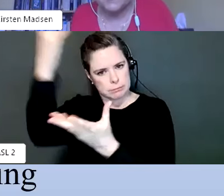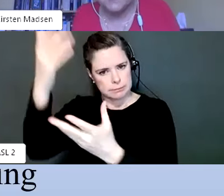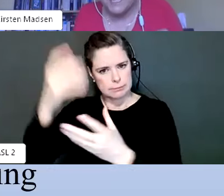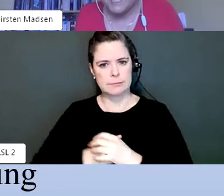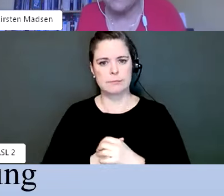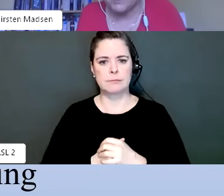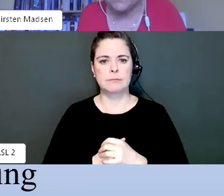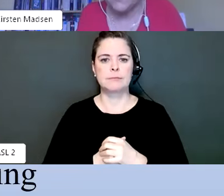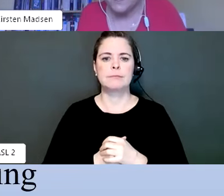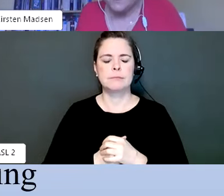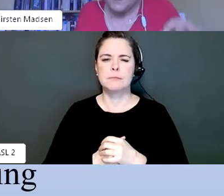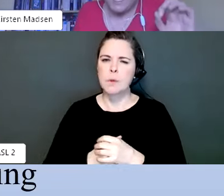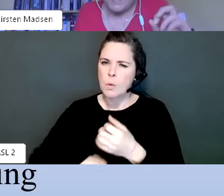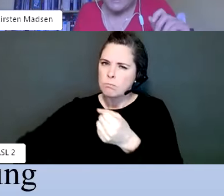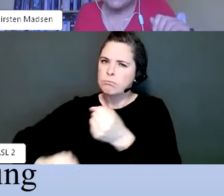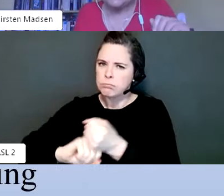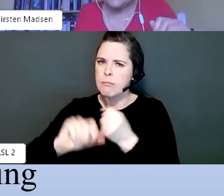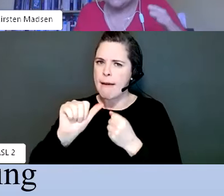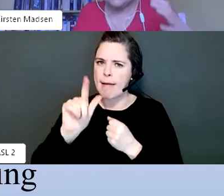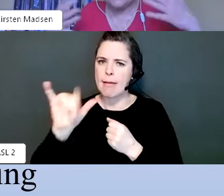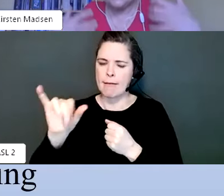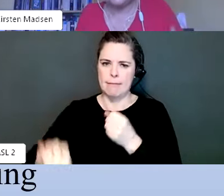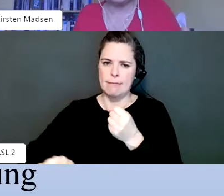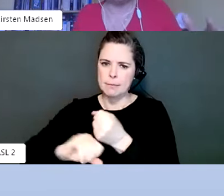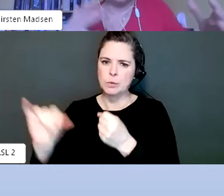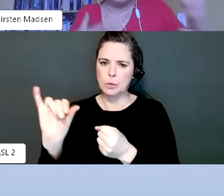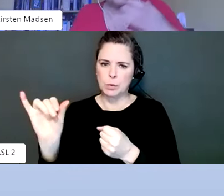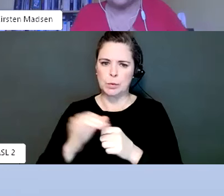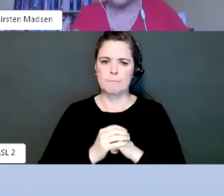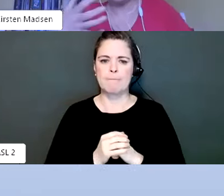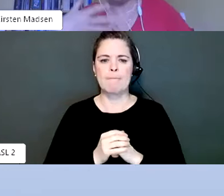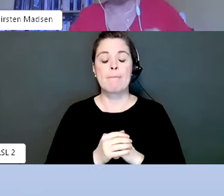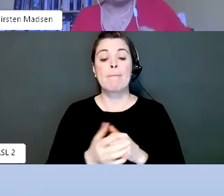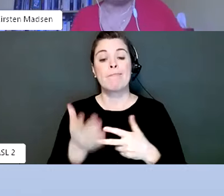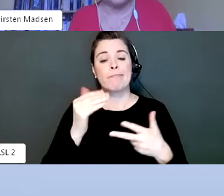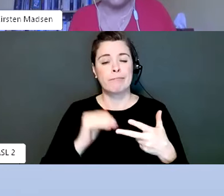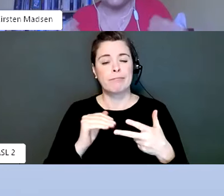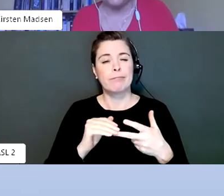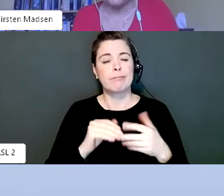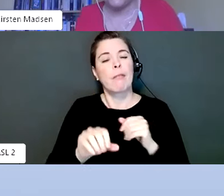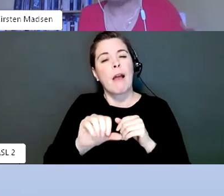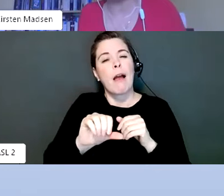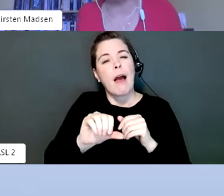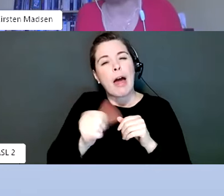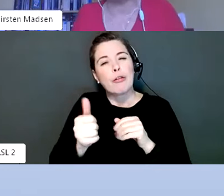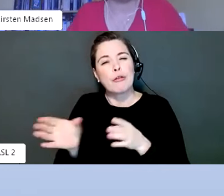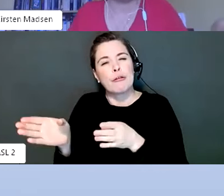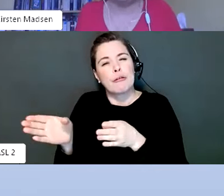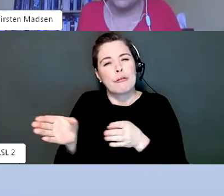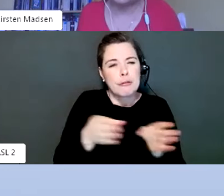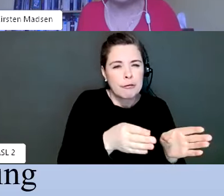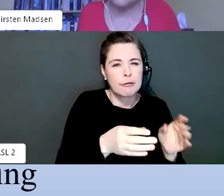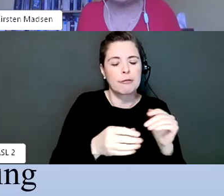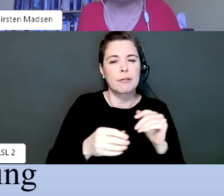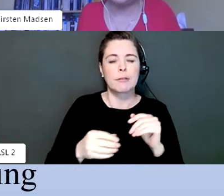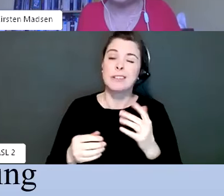bullying behavior. And this is something that we're really having to work through a lot because obviously people aren't